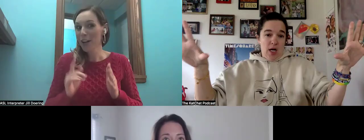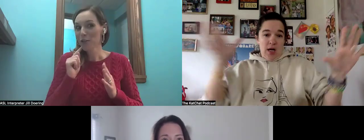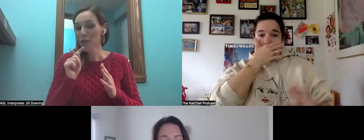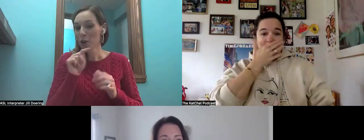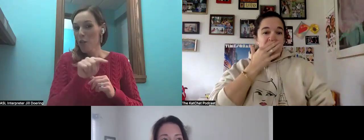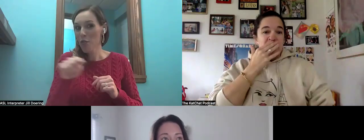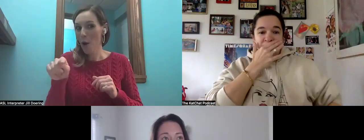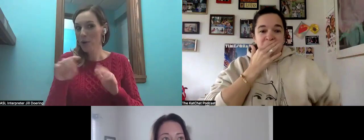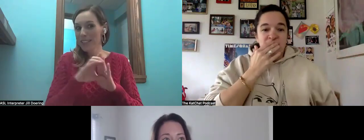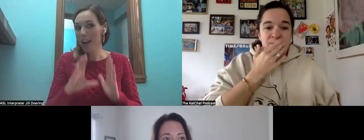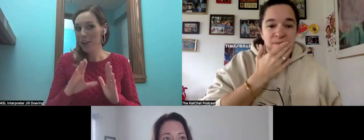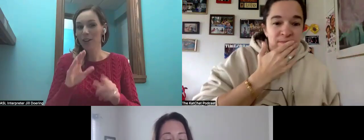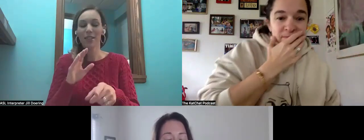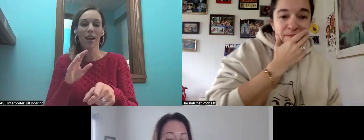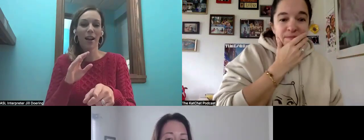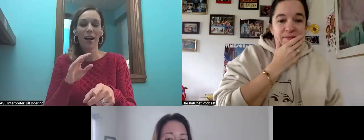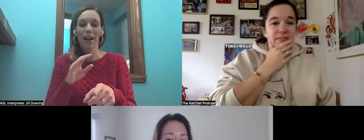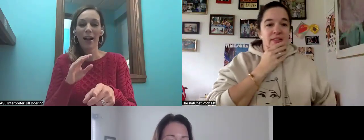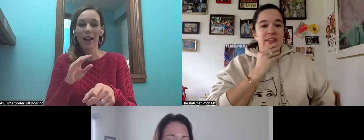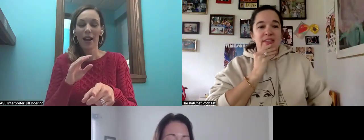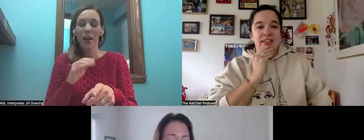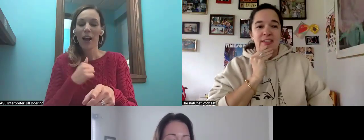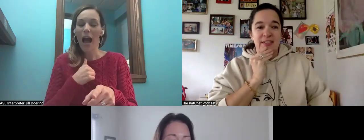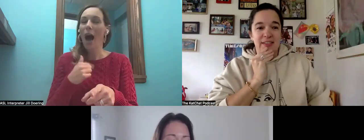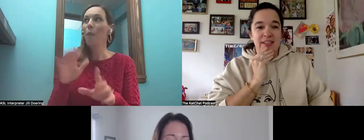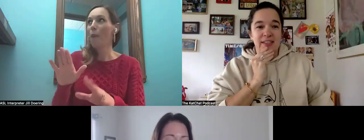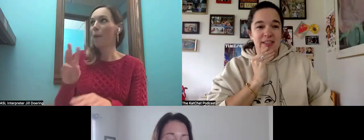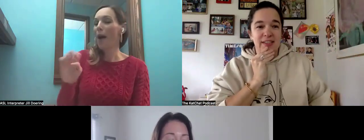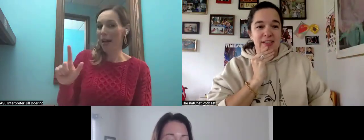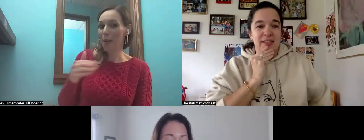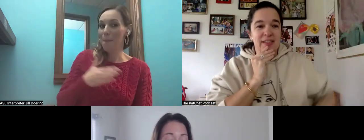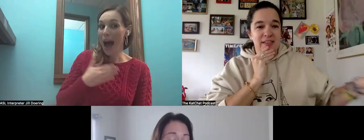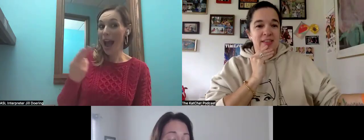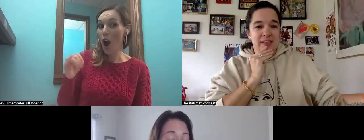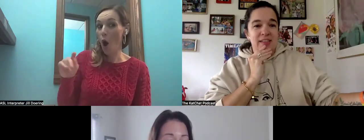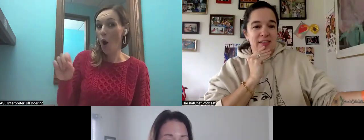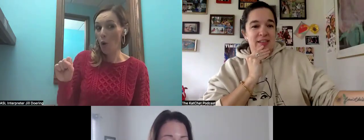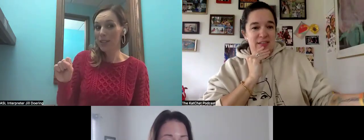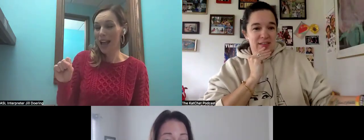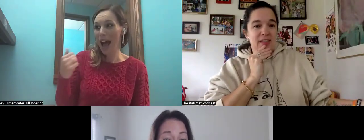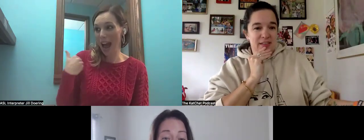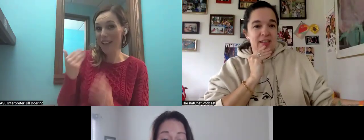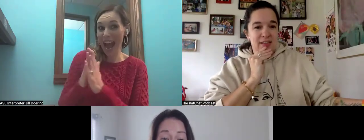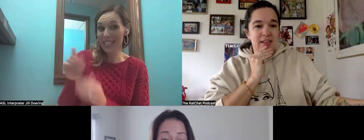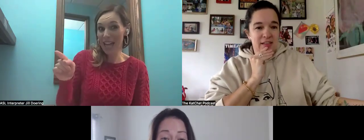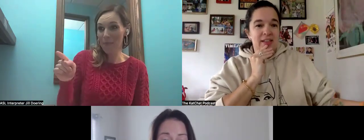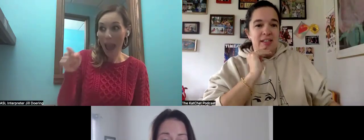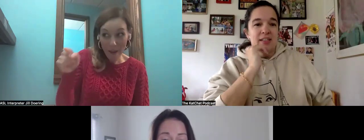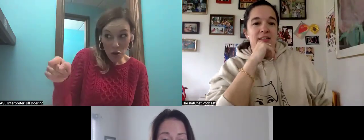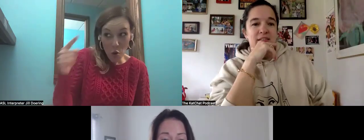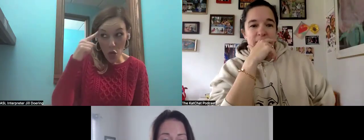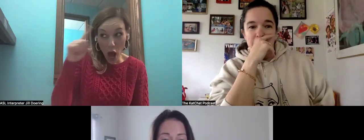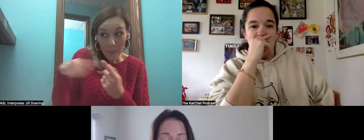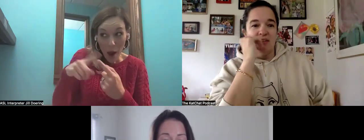We've gone through so many. I always like to ask my hosts, have you thought about it? Because every single